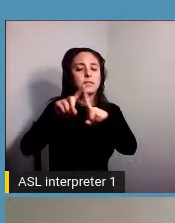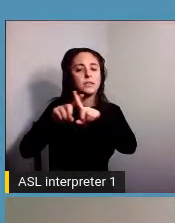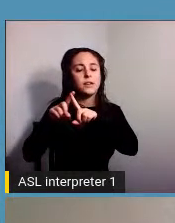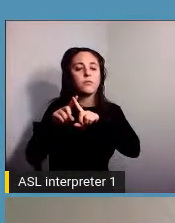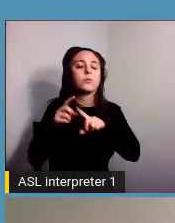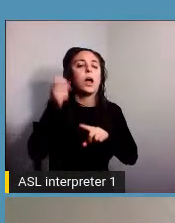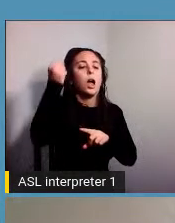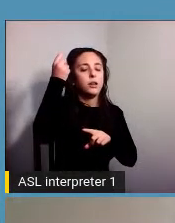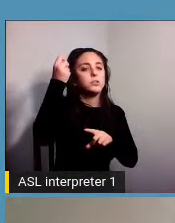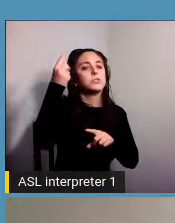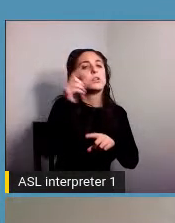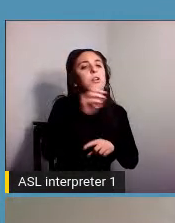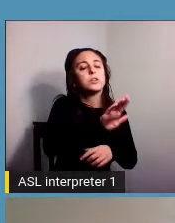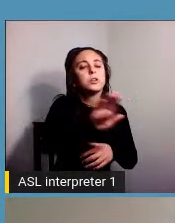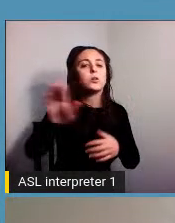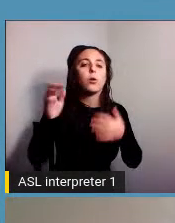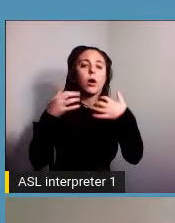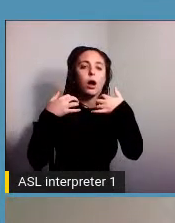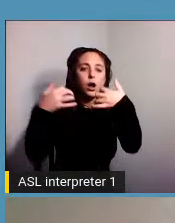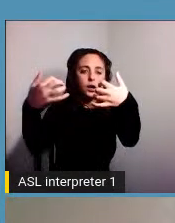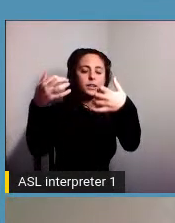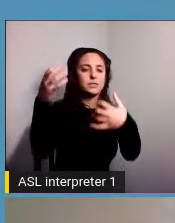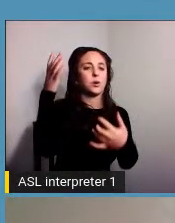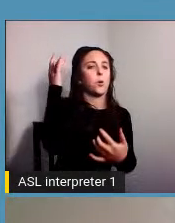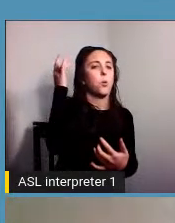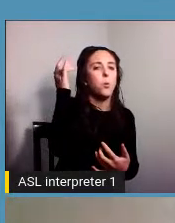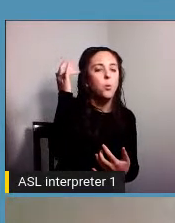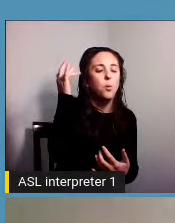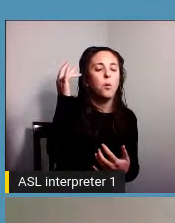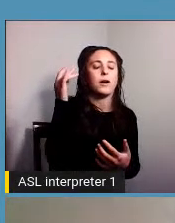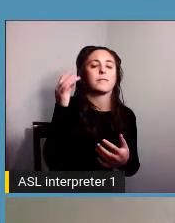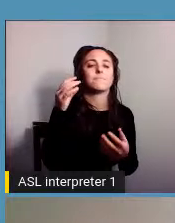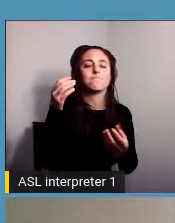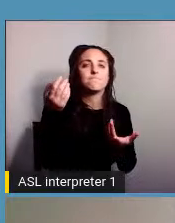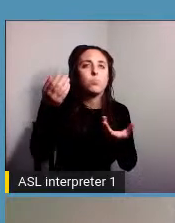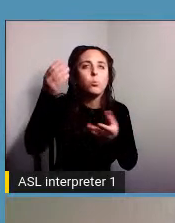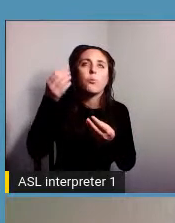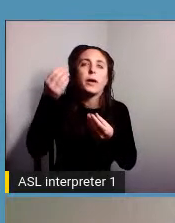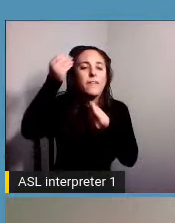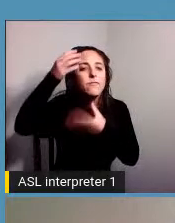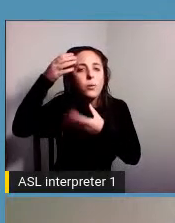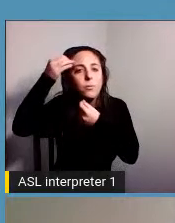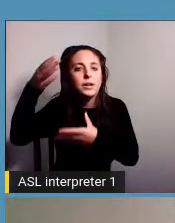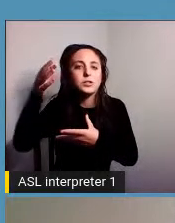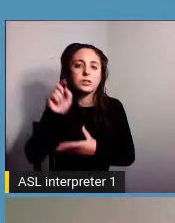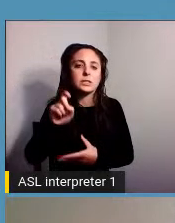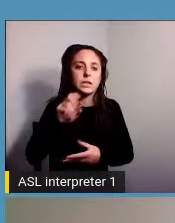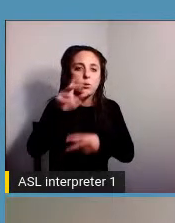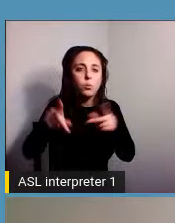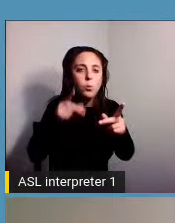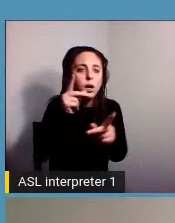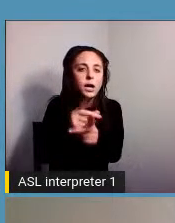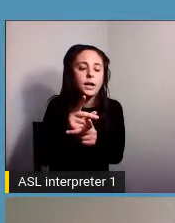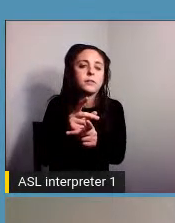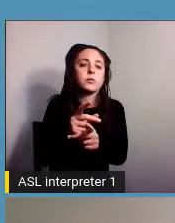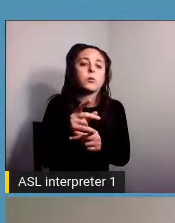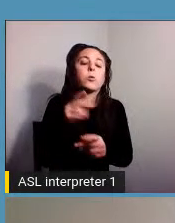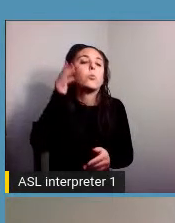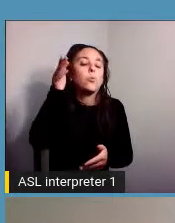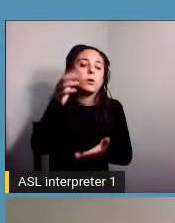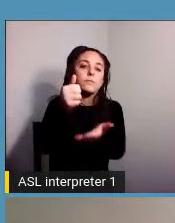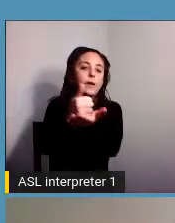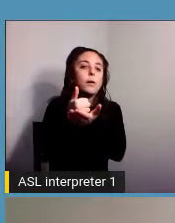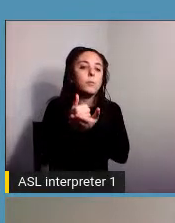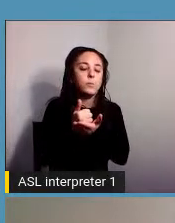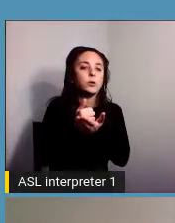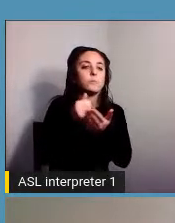audience, understanding why you're doing it, what kind of information do people need, that's going to help you understand exactly what the right approach is.